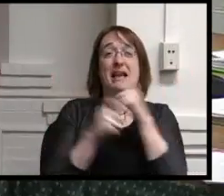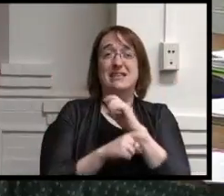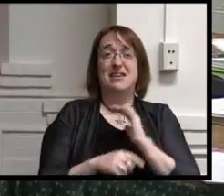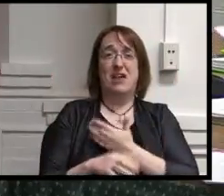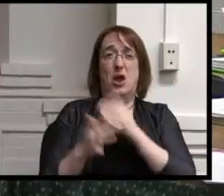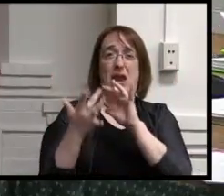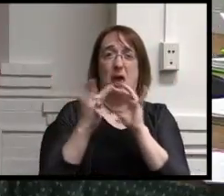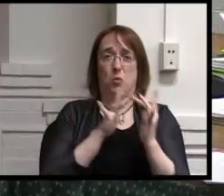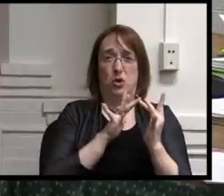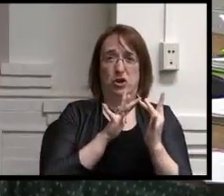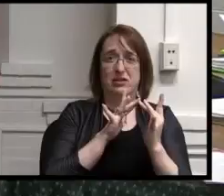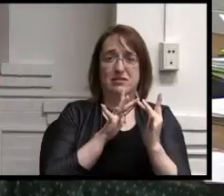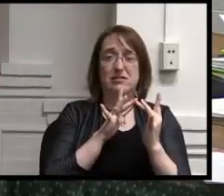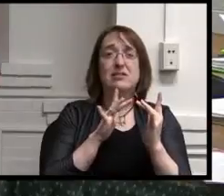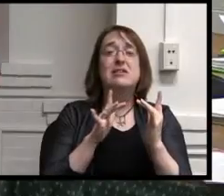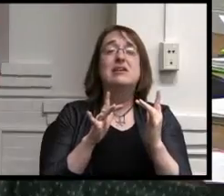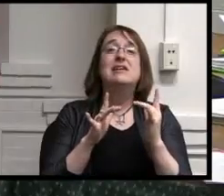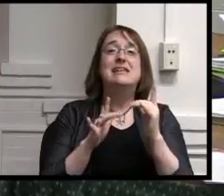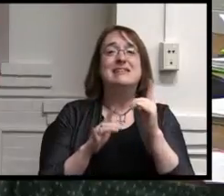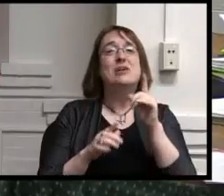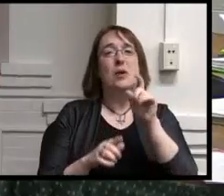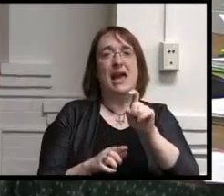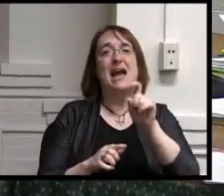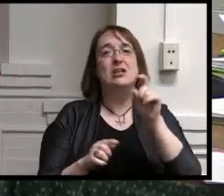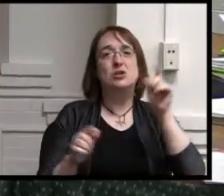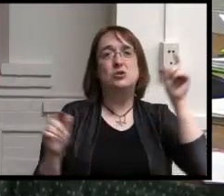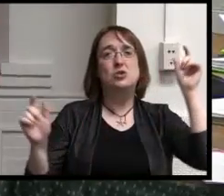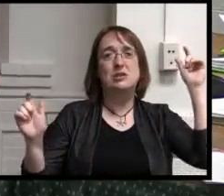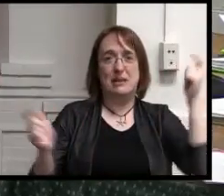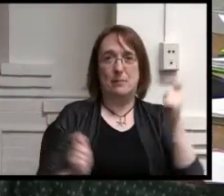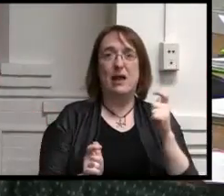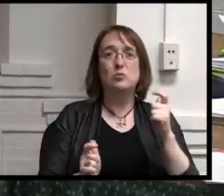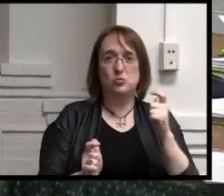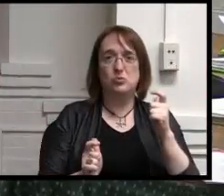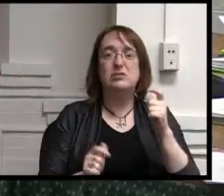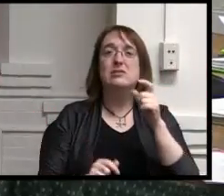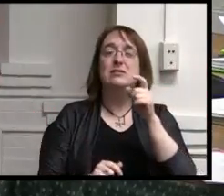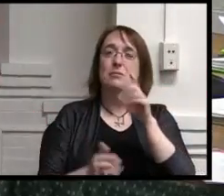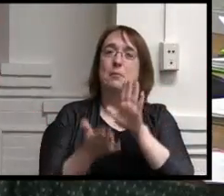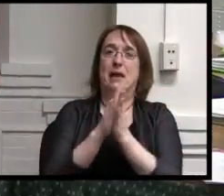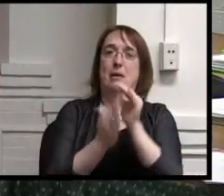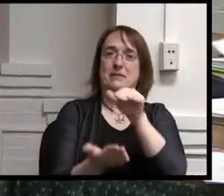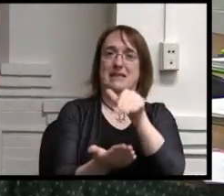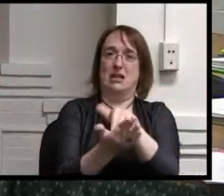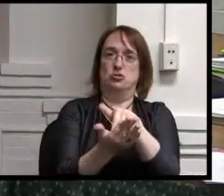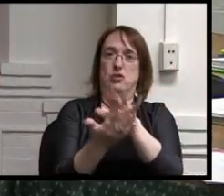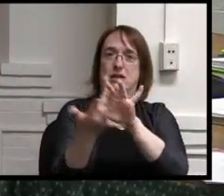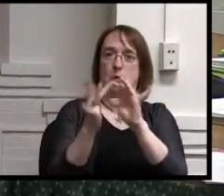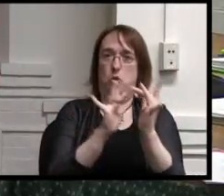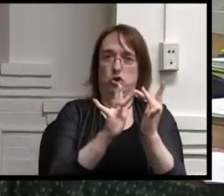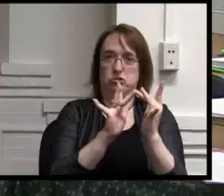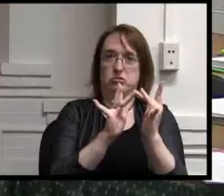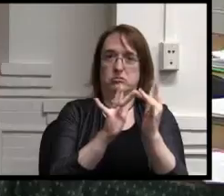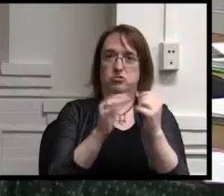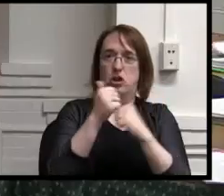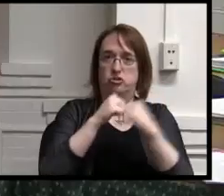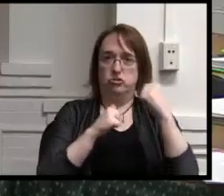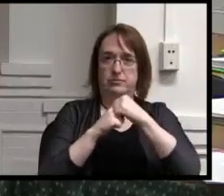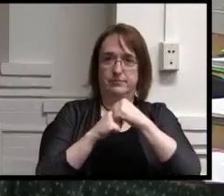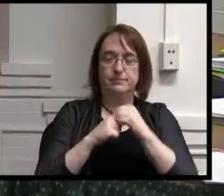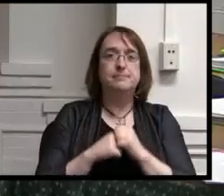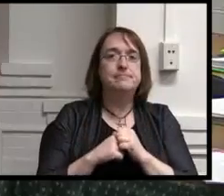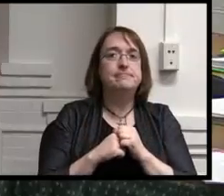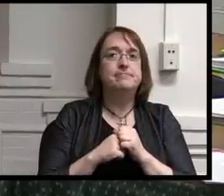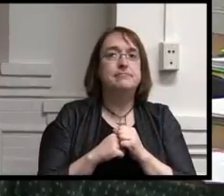design requires that we slim down and centralize that network structure.